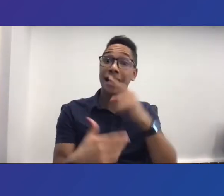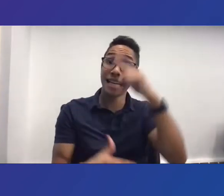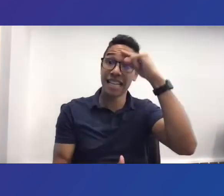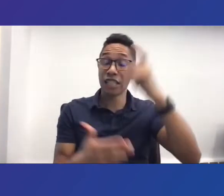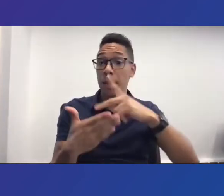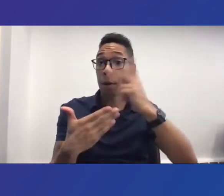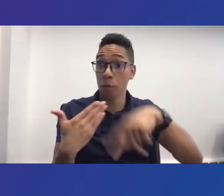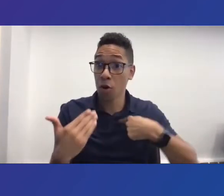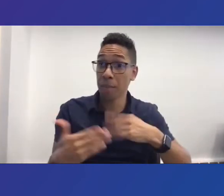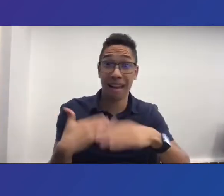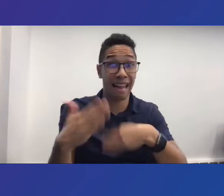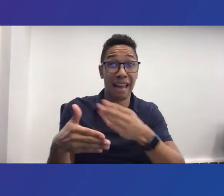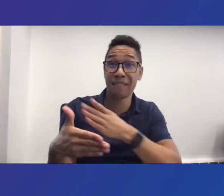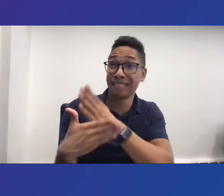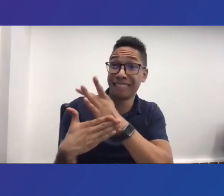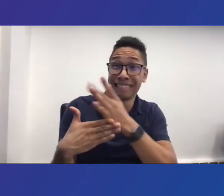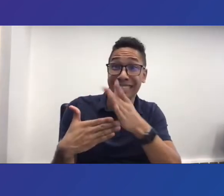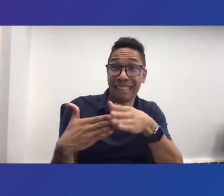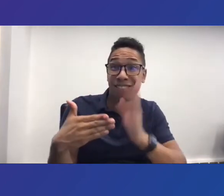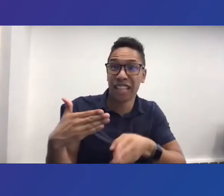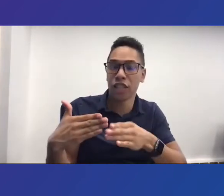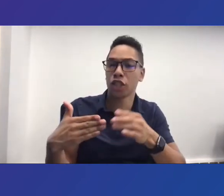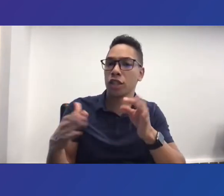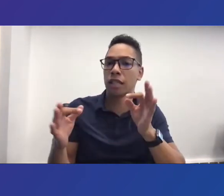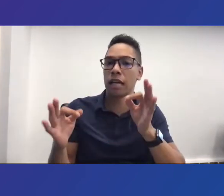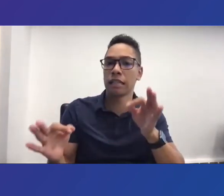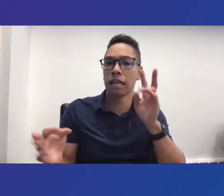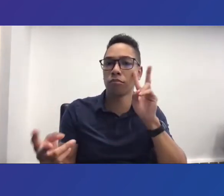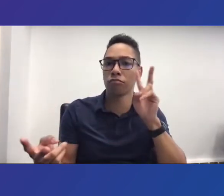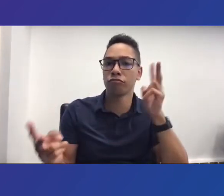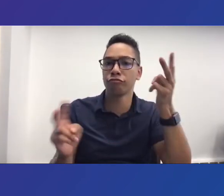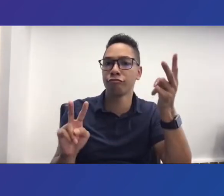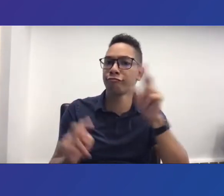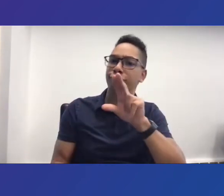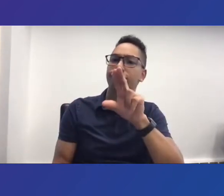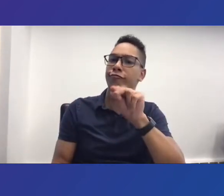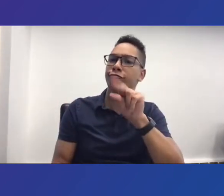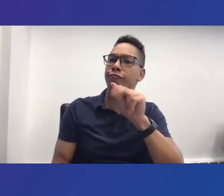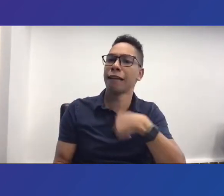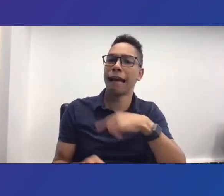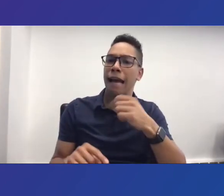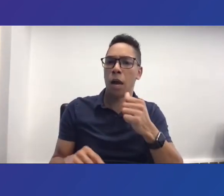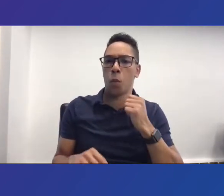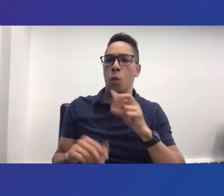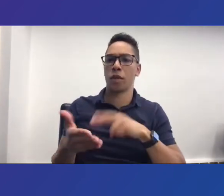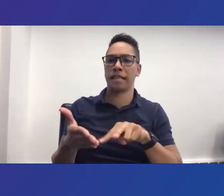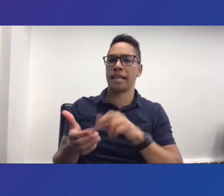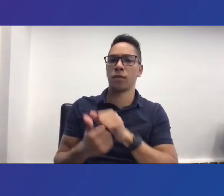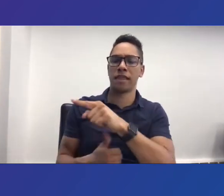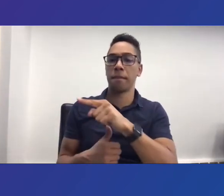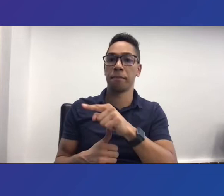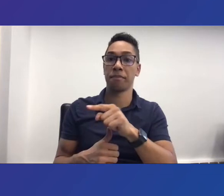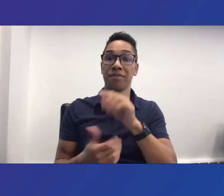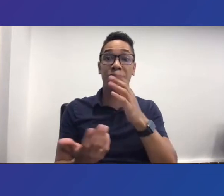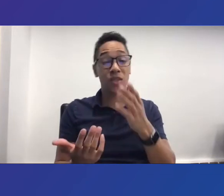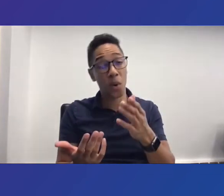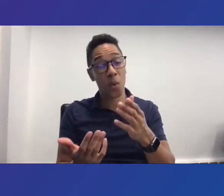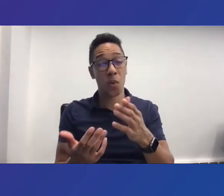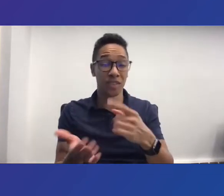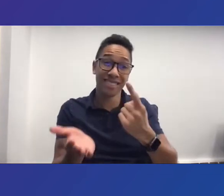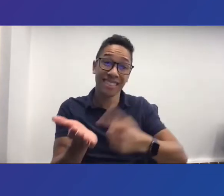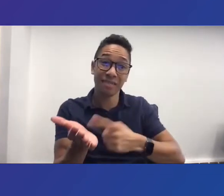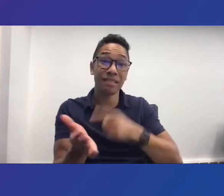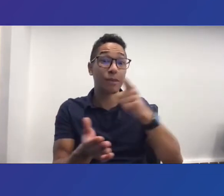not going to dance for this company. And so when you build this idea up in your head of what you're going to do, and it shatters in front of you, and you're like, okay,